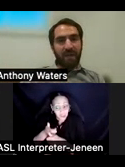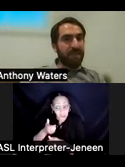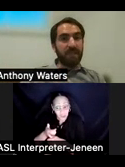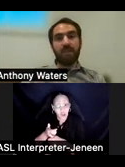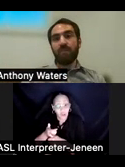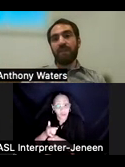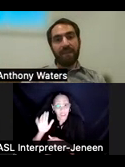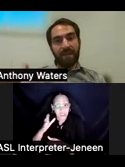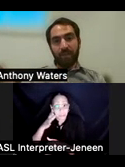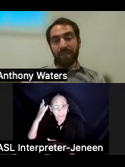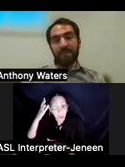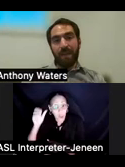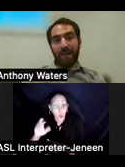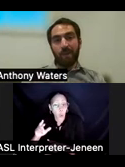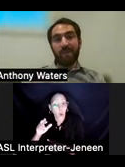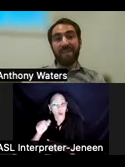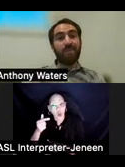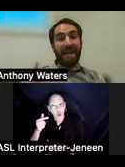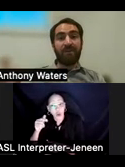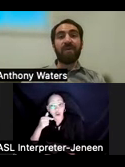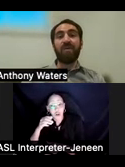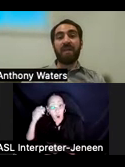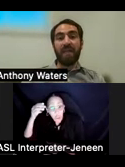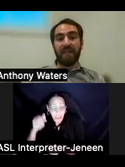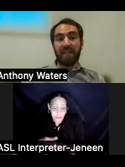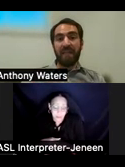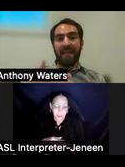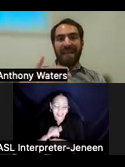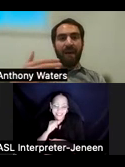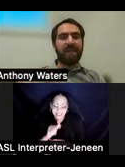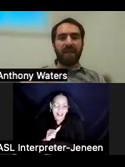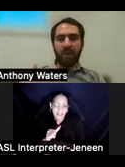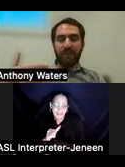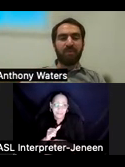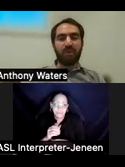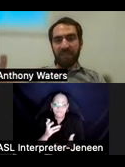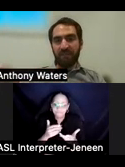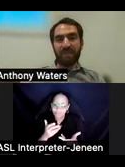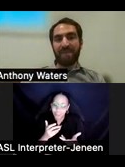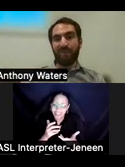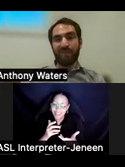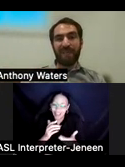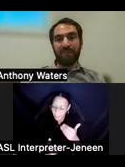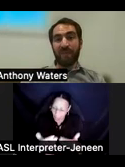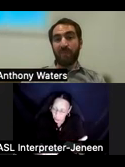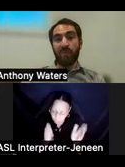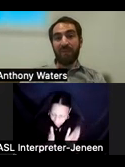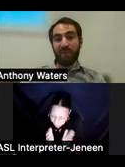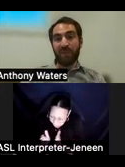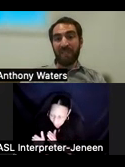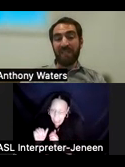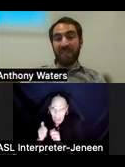there's a conversation with the therapist about this pattern and how we can all be approaching it from the same perspective, so